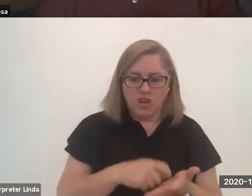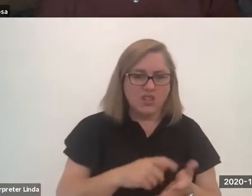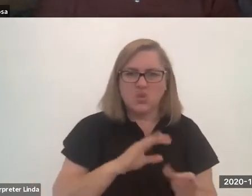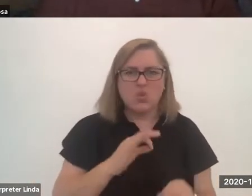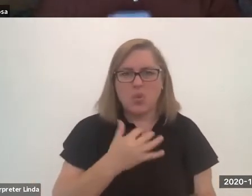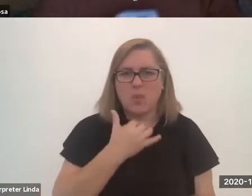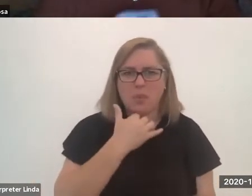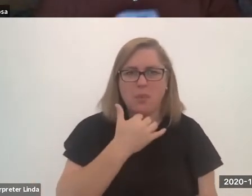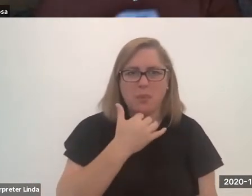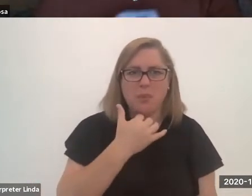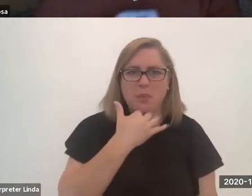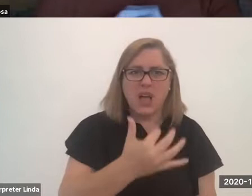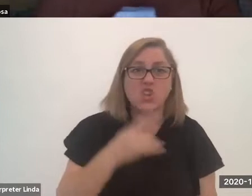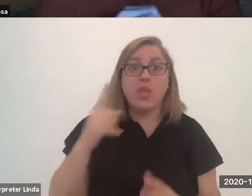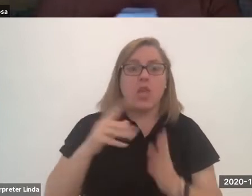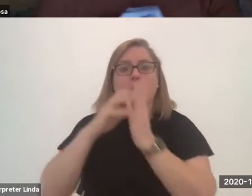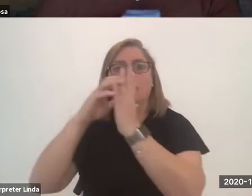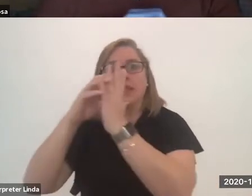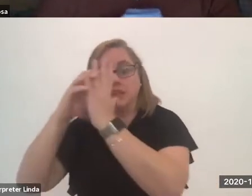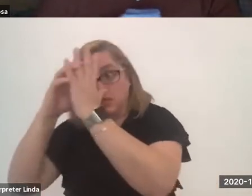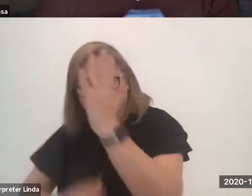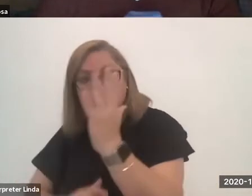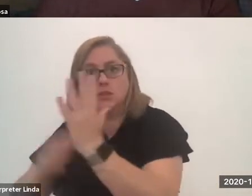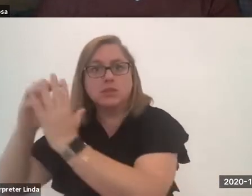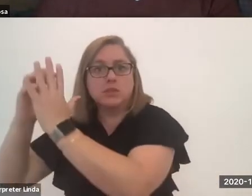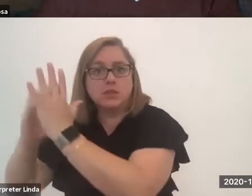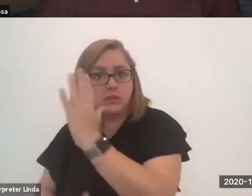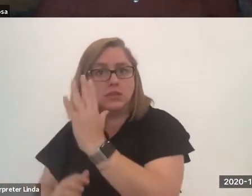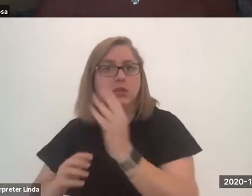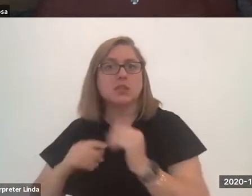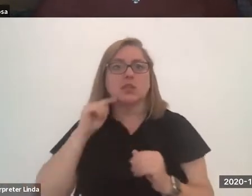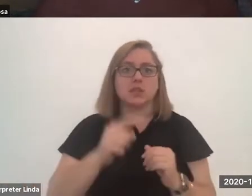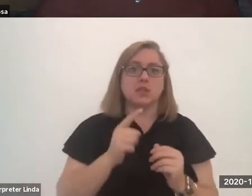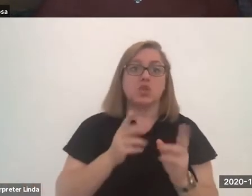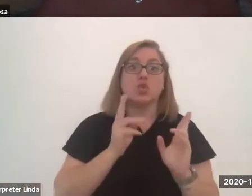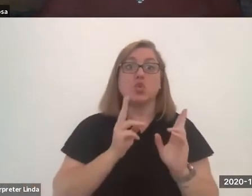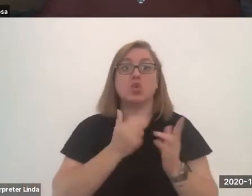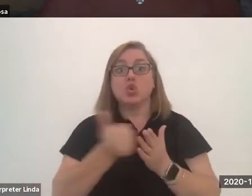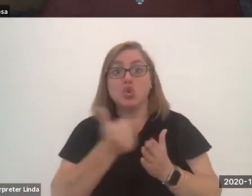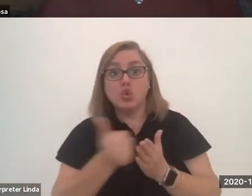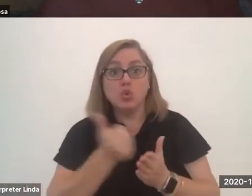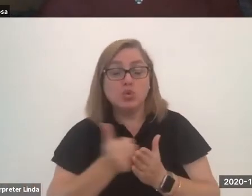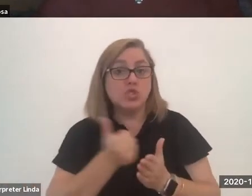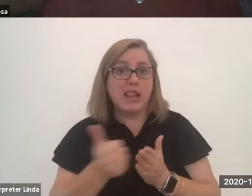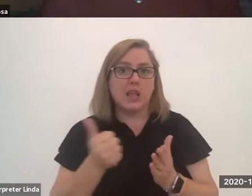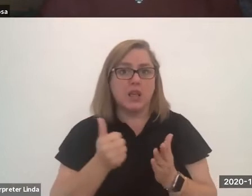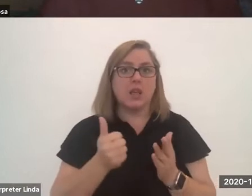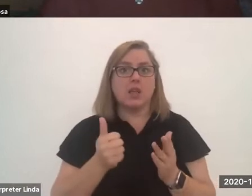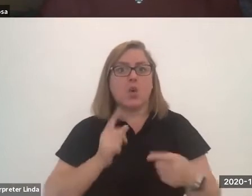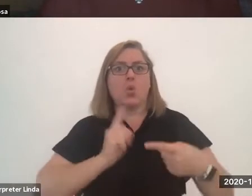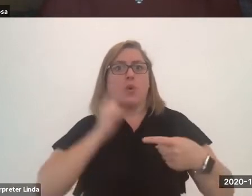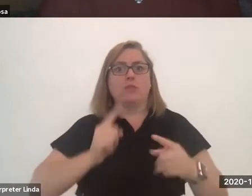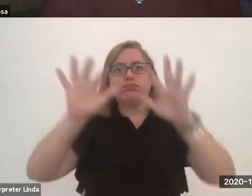couple of big pieces, I think, that probably took much longer than they normally would for very, very similar reasons to